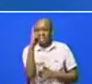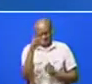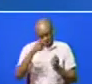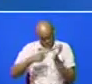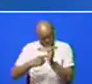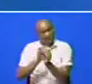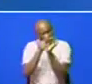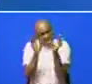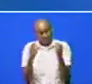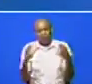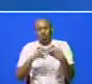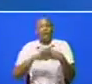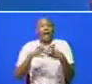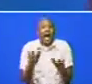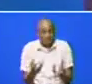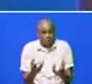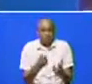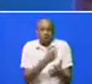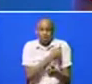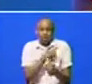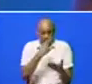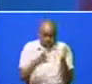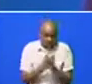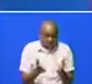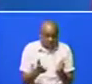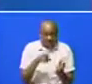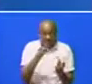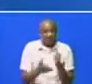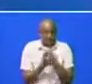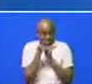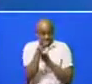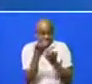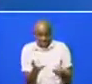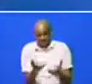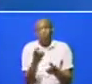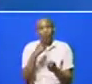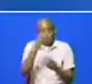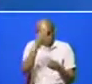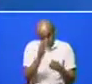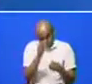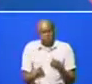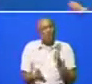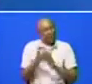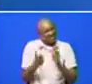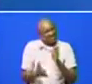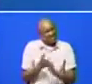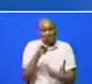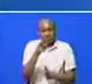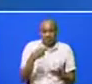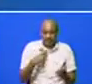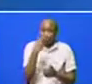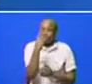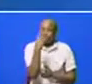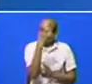their pelvis, which the doctors actually referred to back and forth that helped them do the surgery in the quickest time, though it was 23